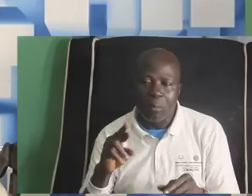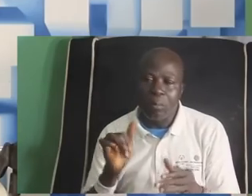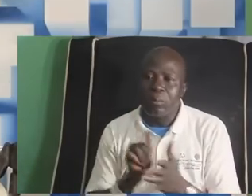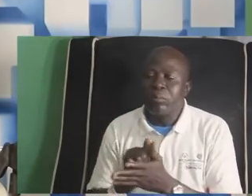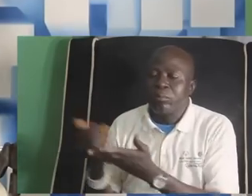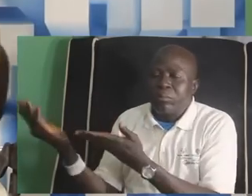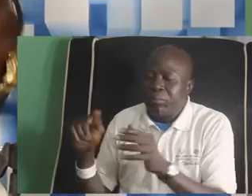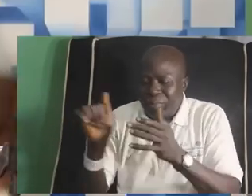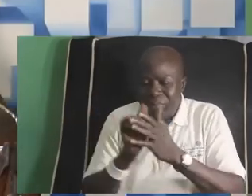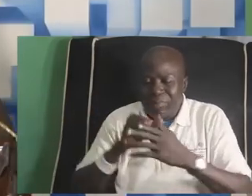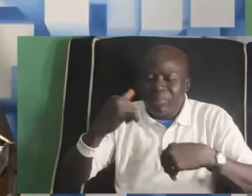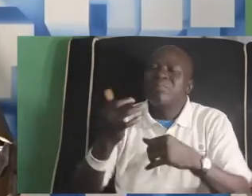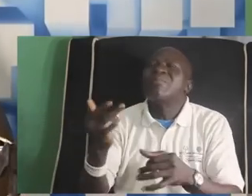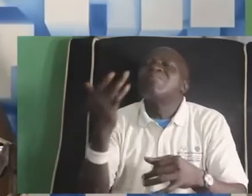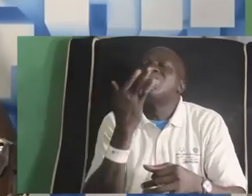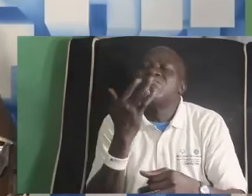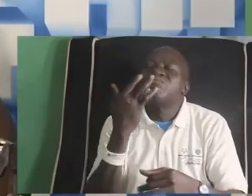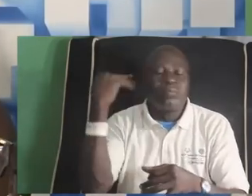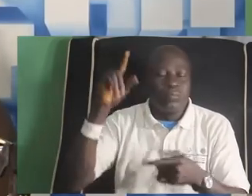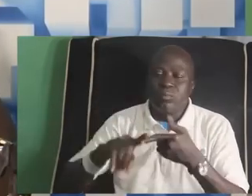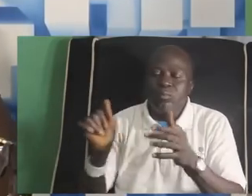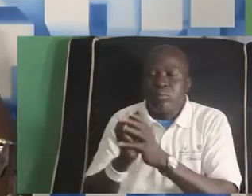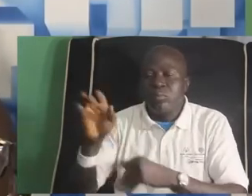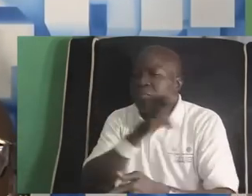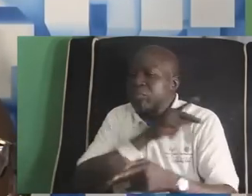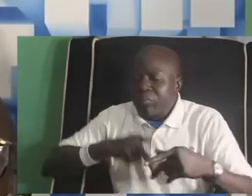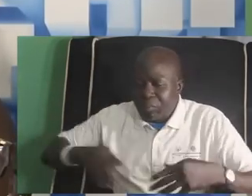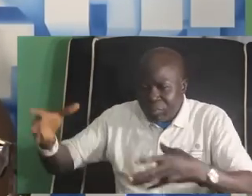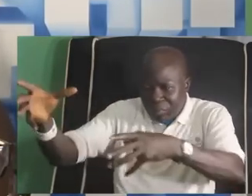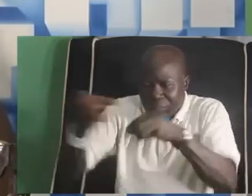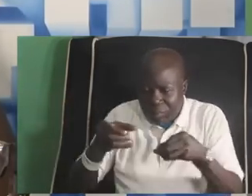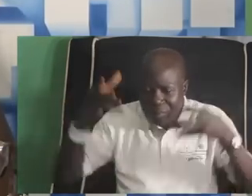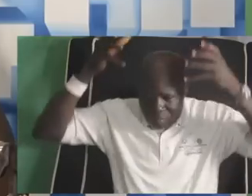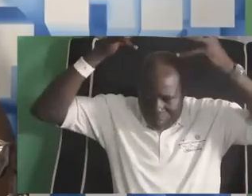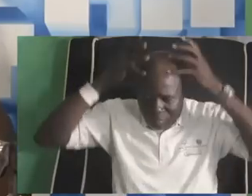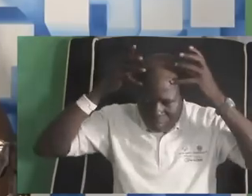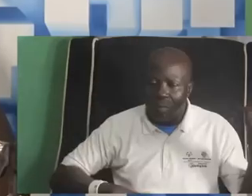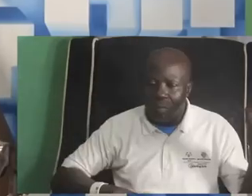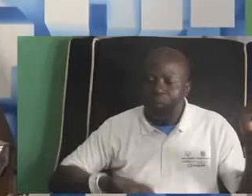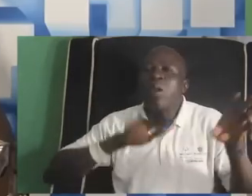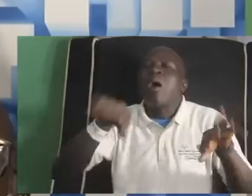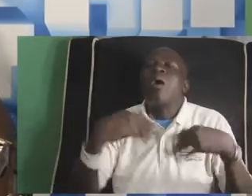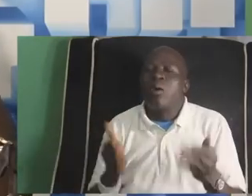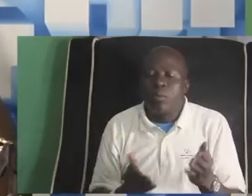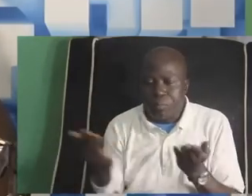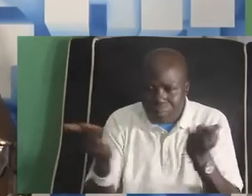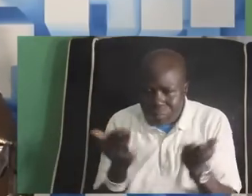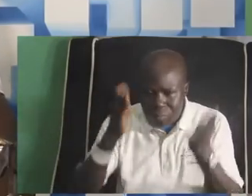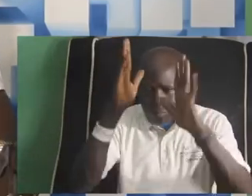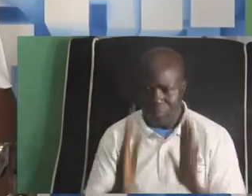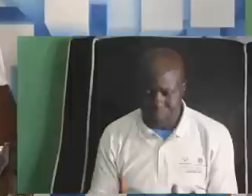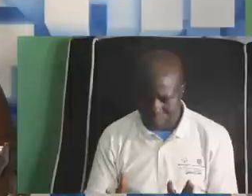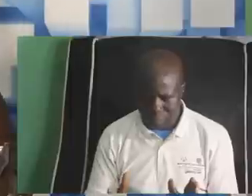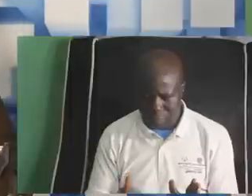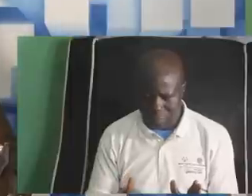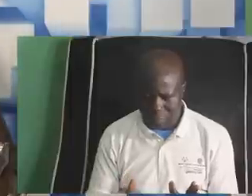her. And she obtained favor to the extent that the king received his crown and made for her. If you are